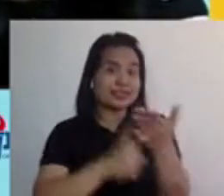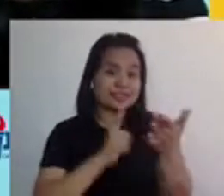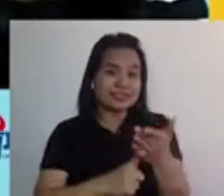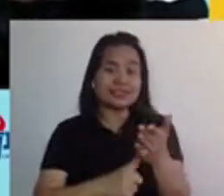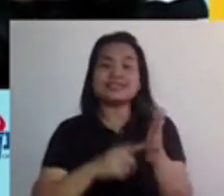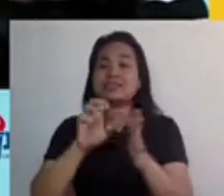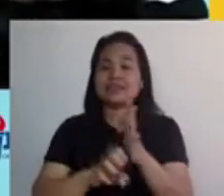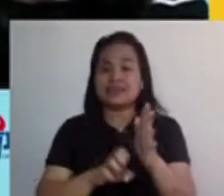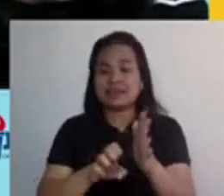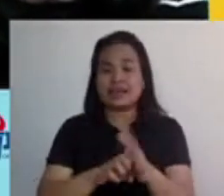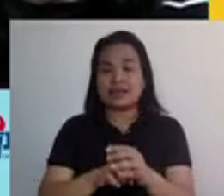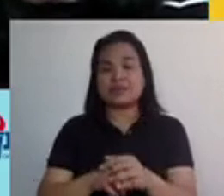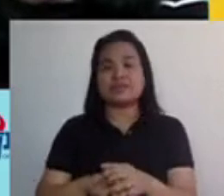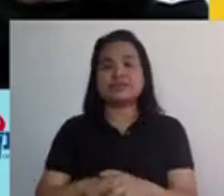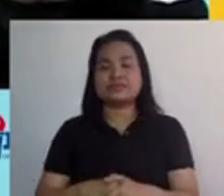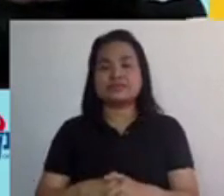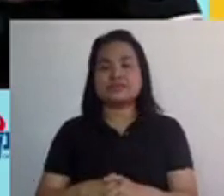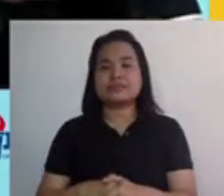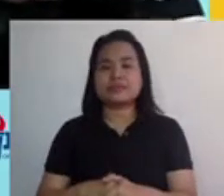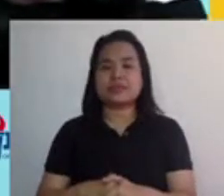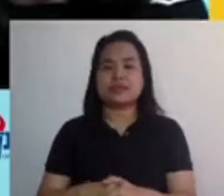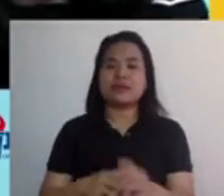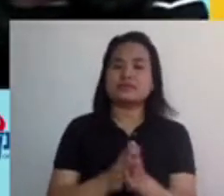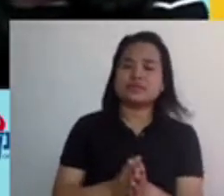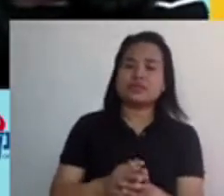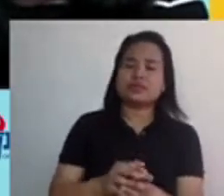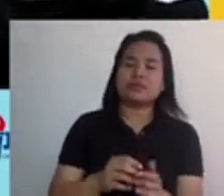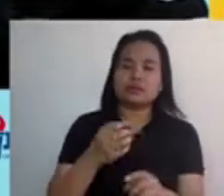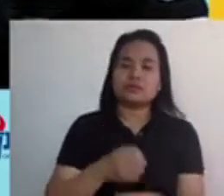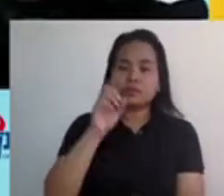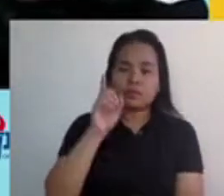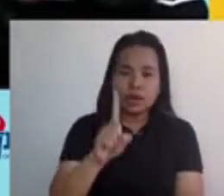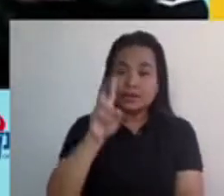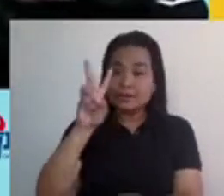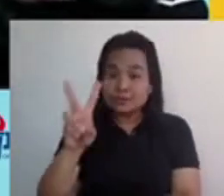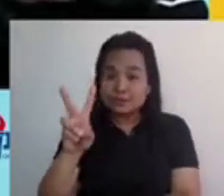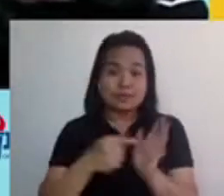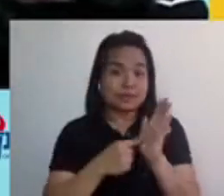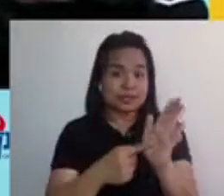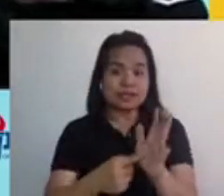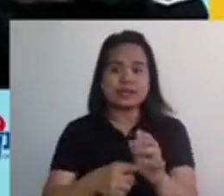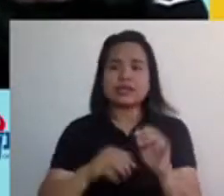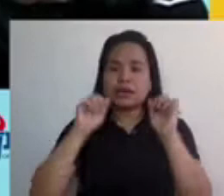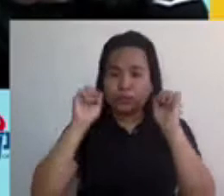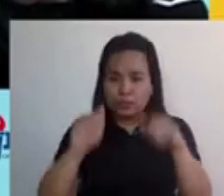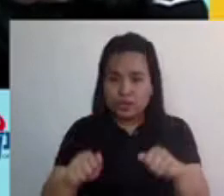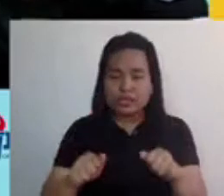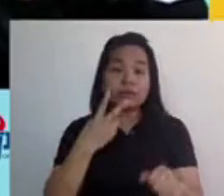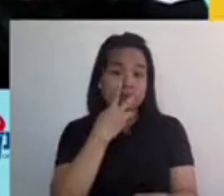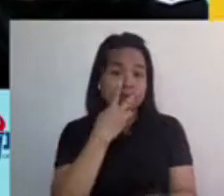were presented to you in episode 1 and episode 2 of our series, you may access them here on the link